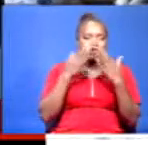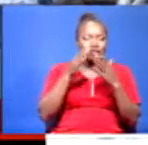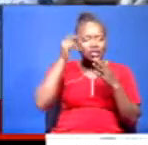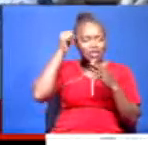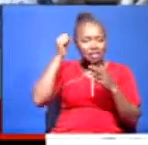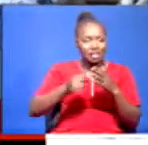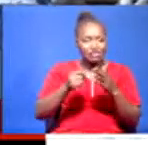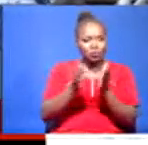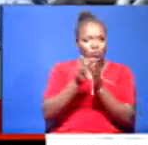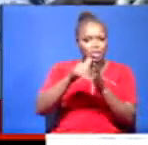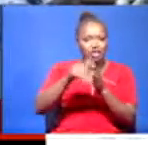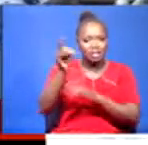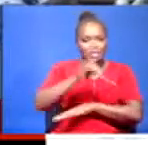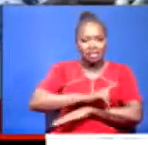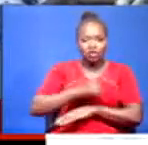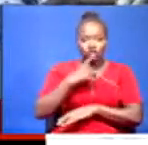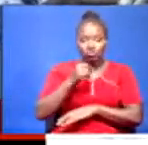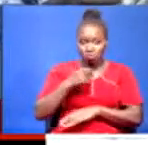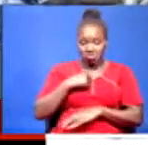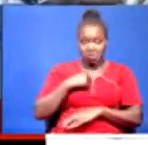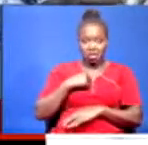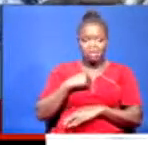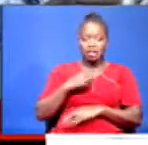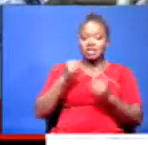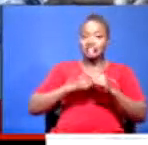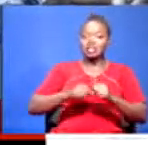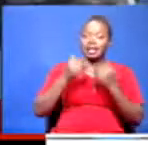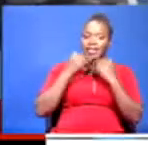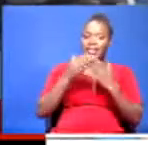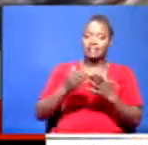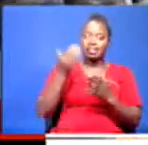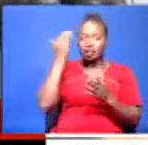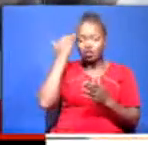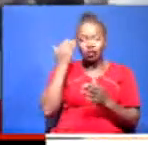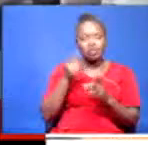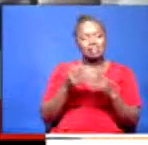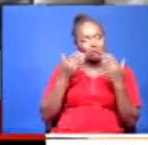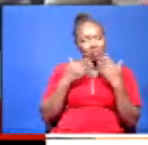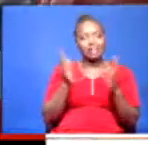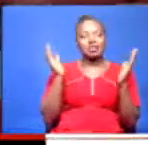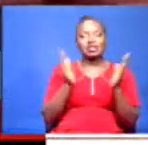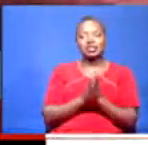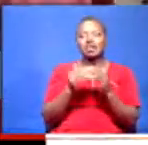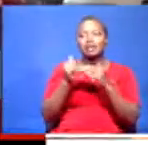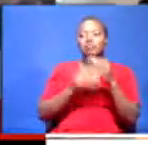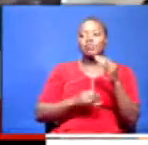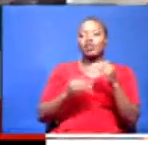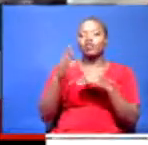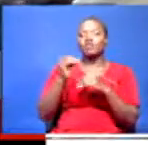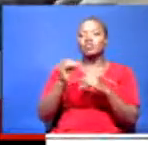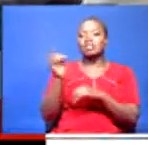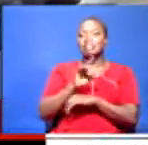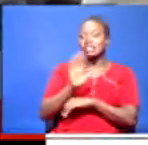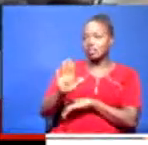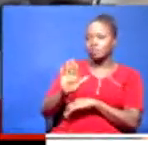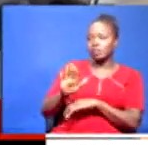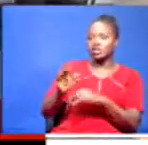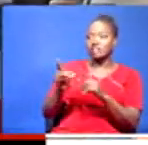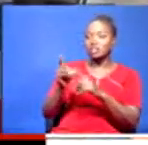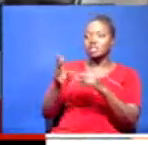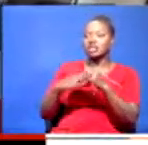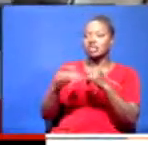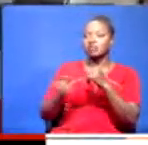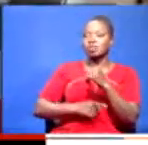So Chepukati did not hear me. The court has not heard me. Well, with less than 40 days remaining to the 9th August